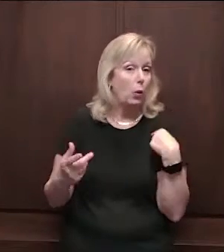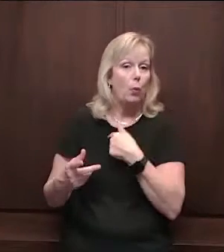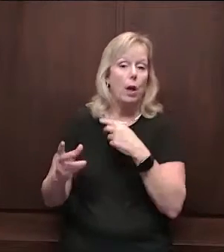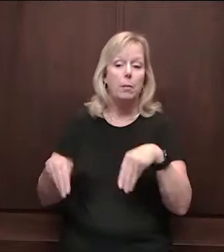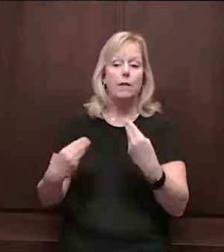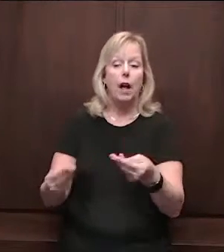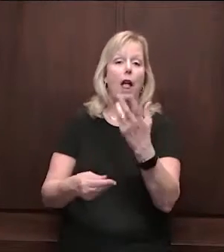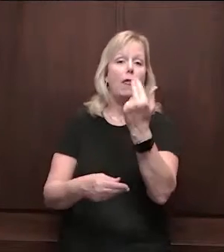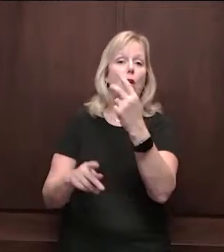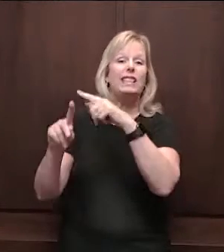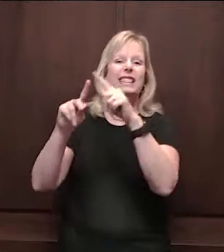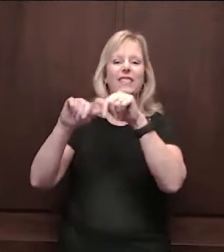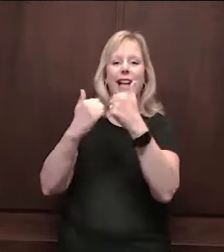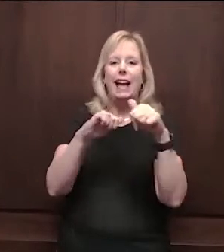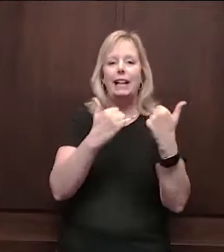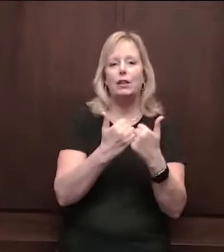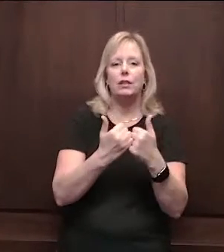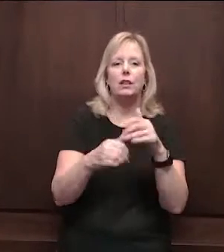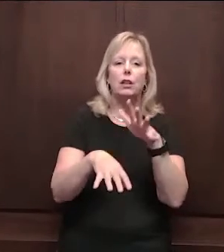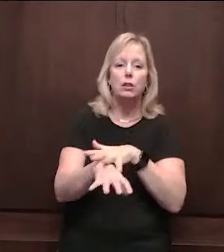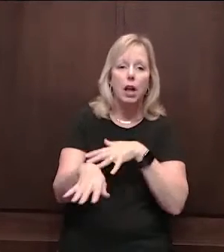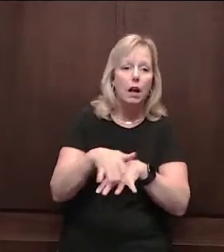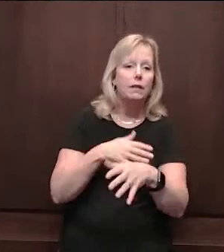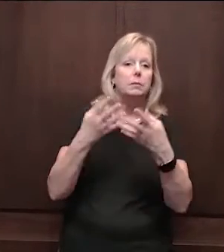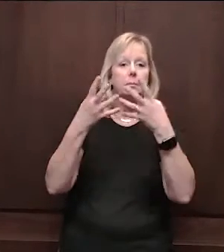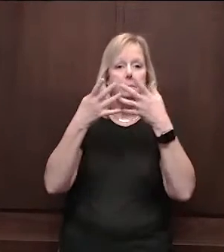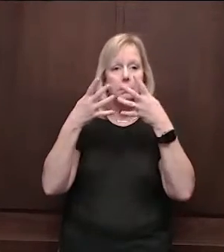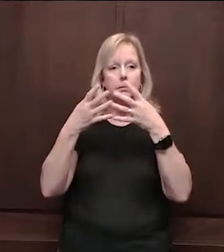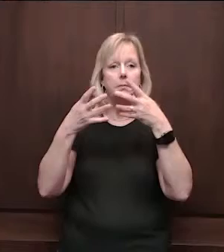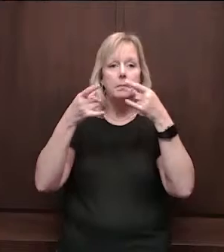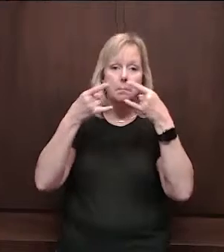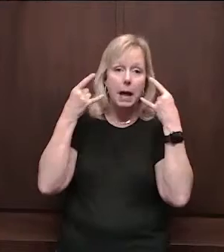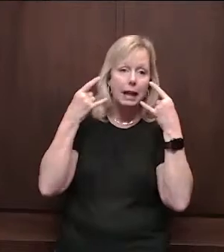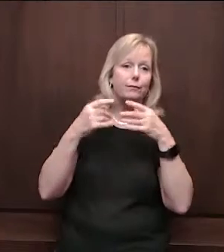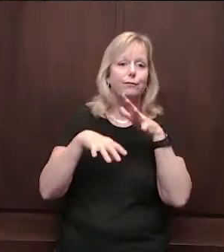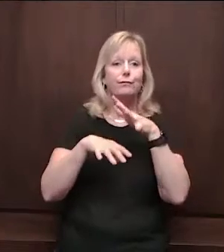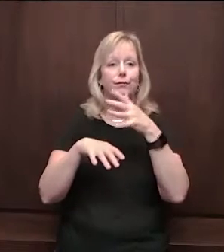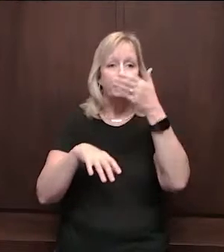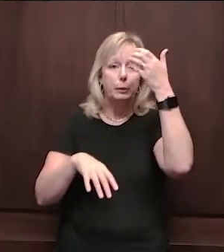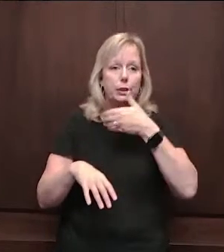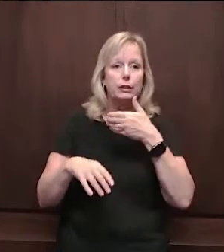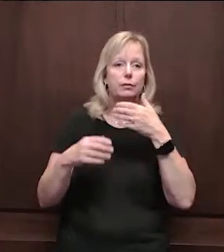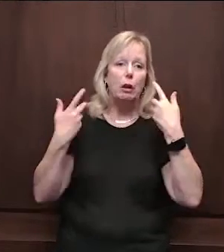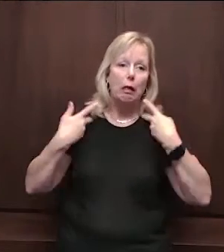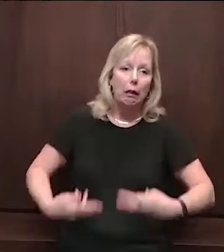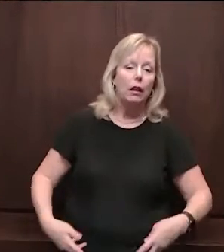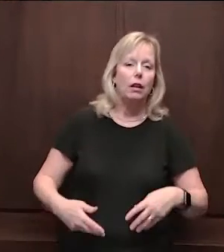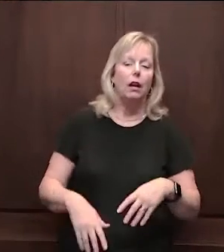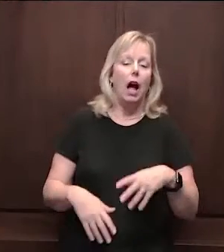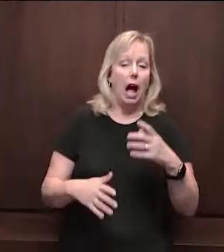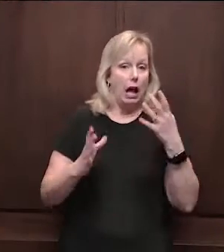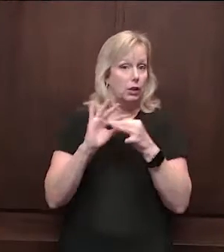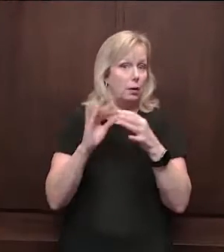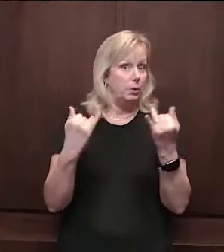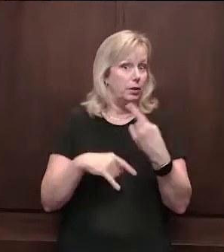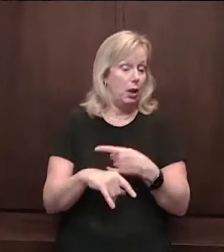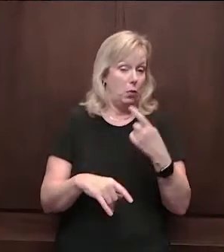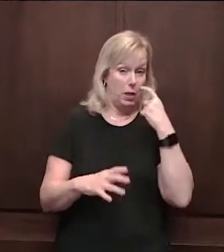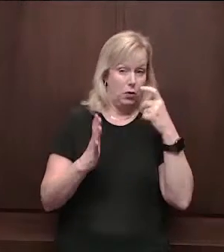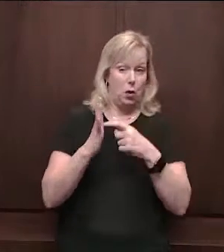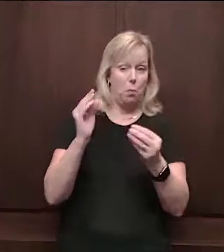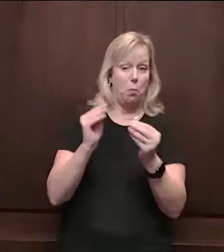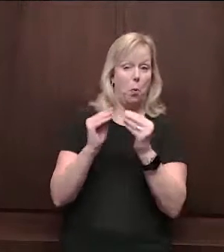first responding agencies with PPE today. As I talked yesterday, we're seeing more of our first responders, our frontline